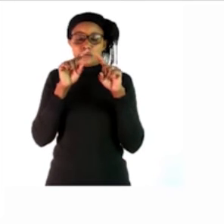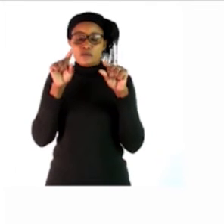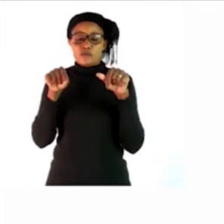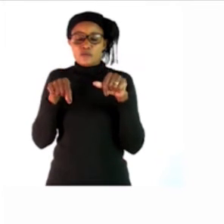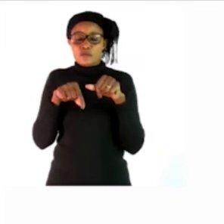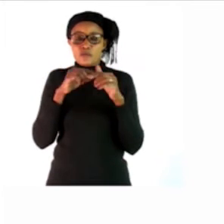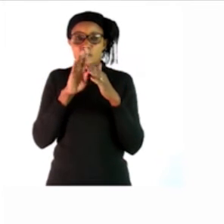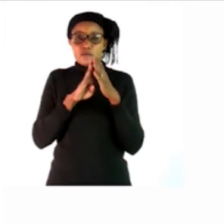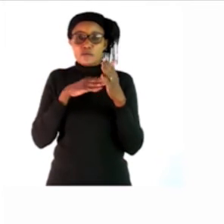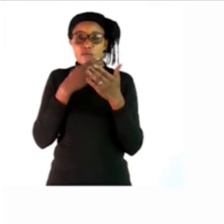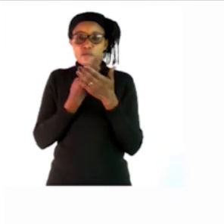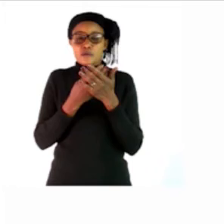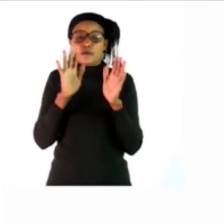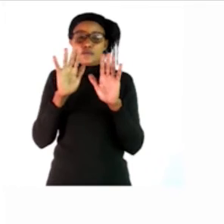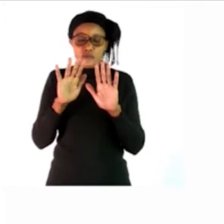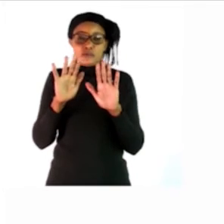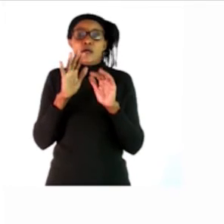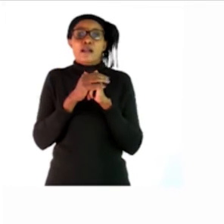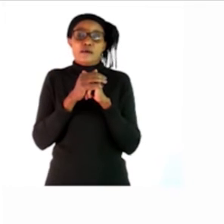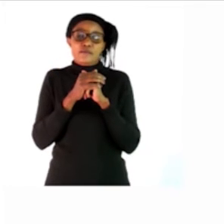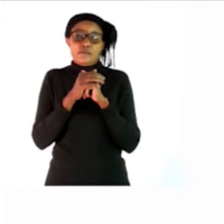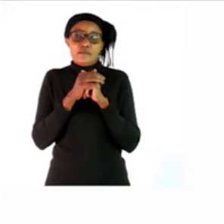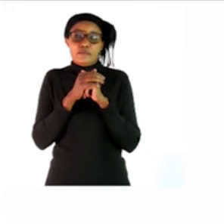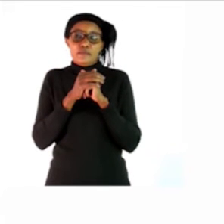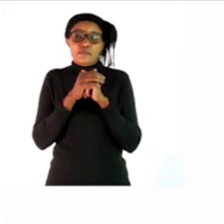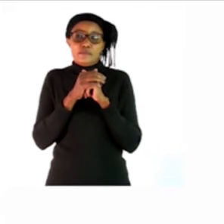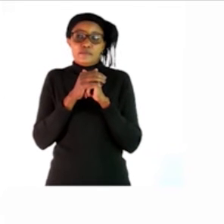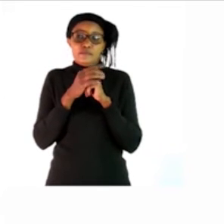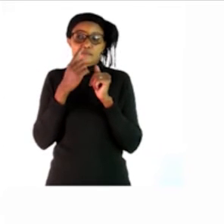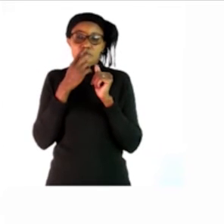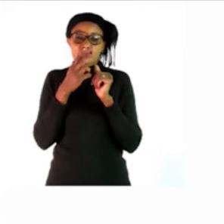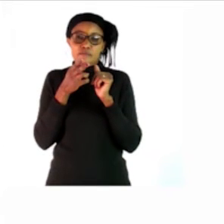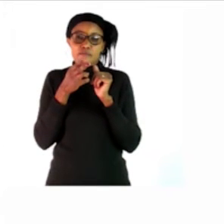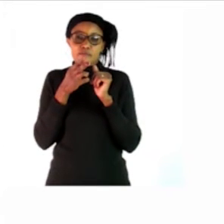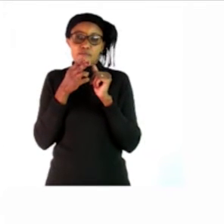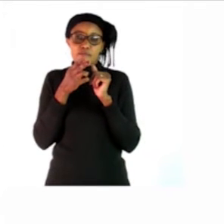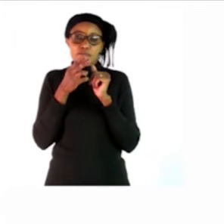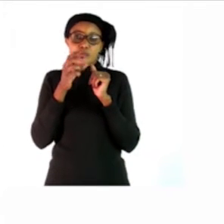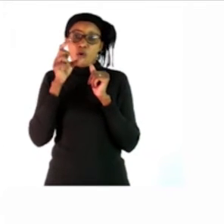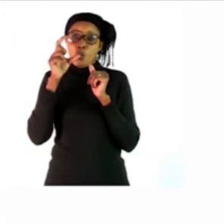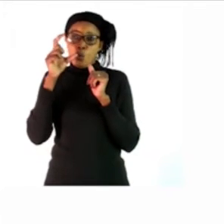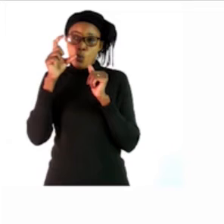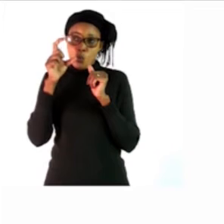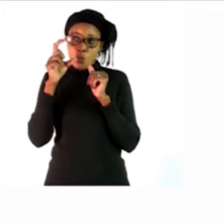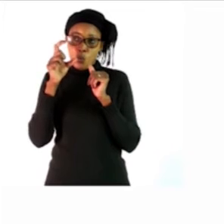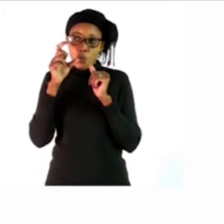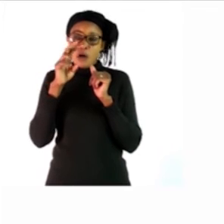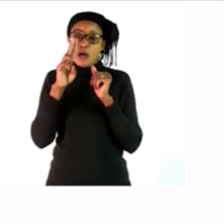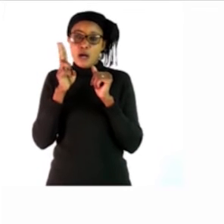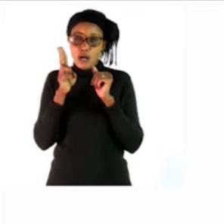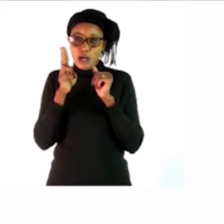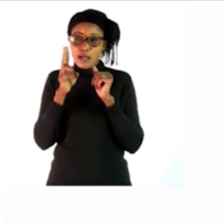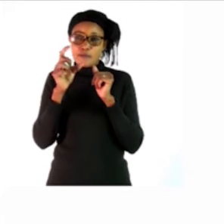must color in. So you will see there's the capital H and there's the small